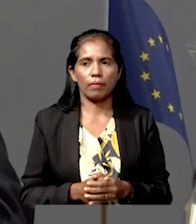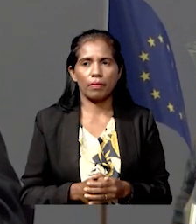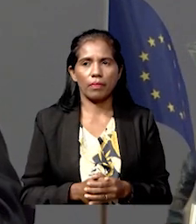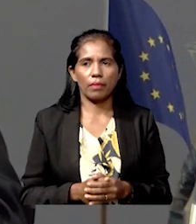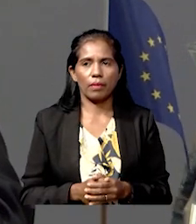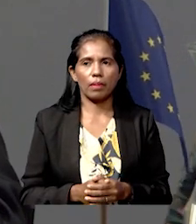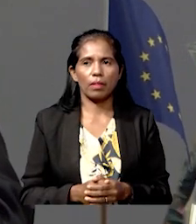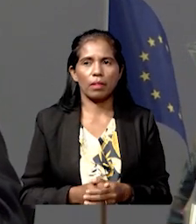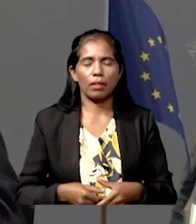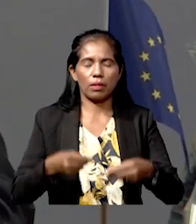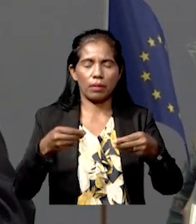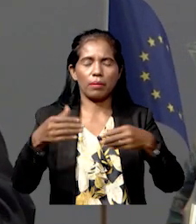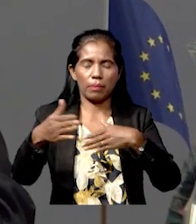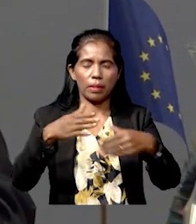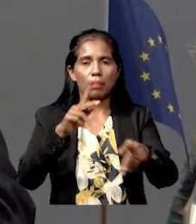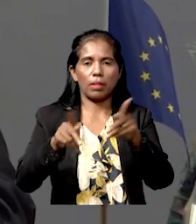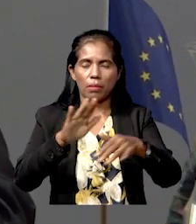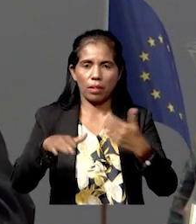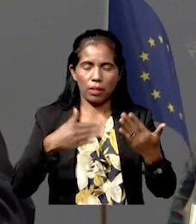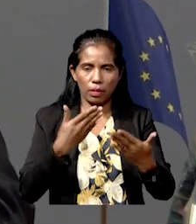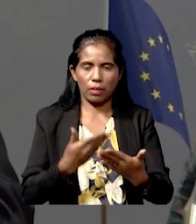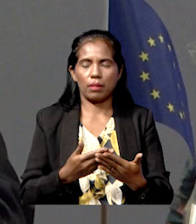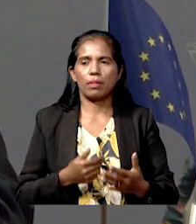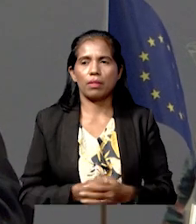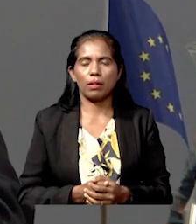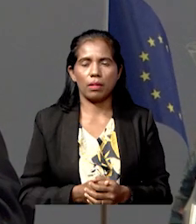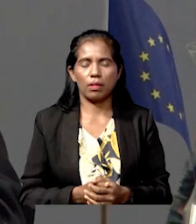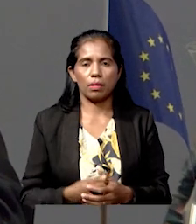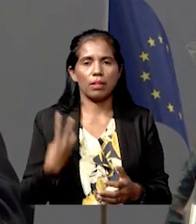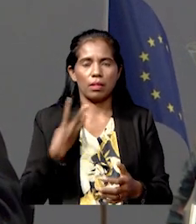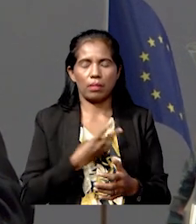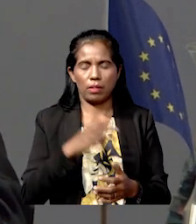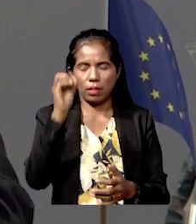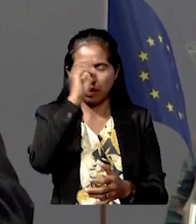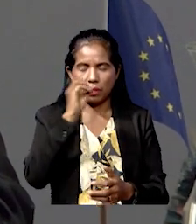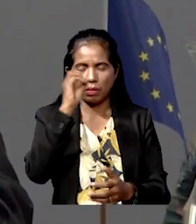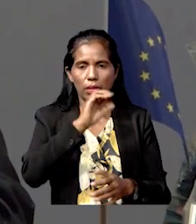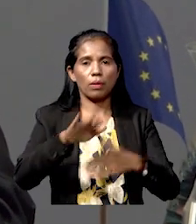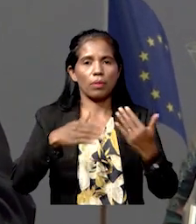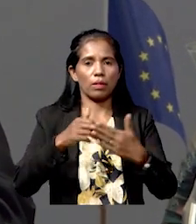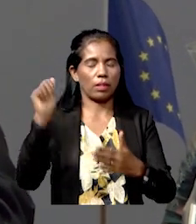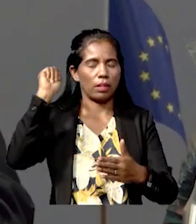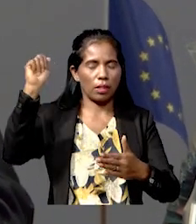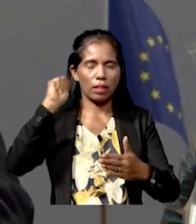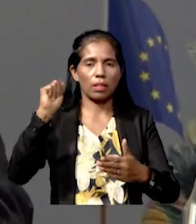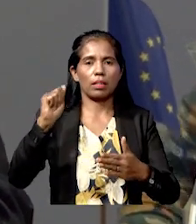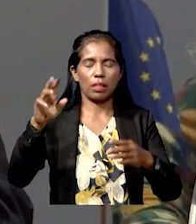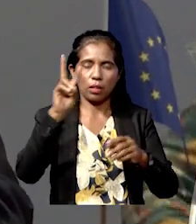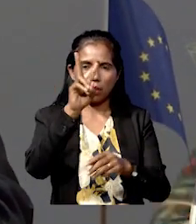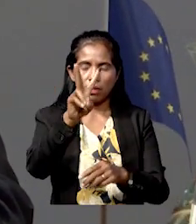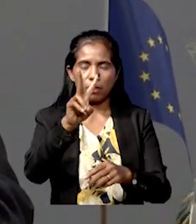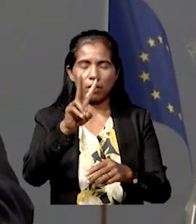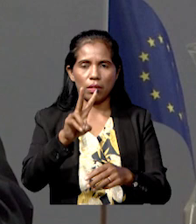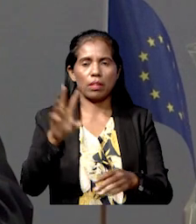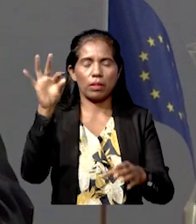fundamental freedoms were respected. The EU observers noted that candidates dedicated more efforts to direct